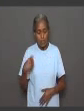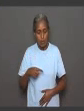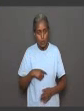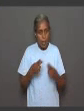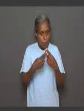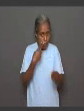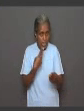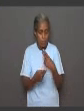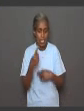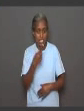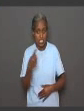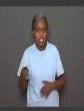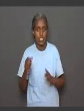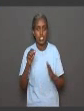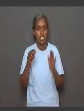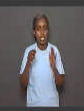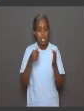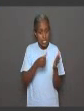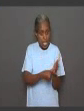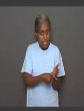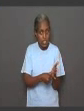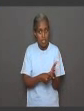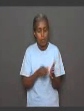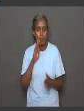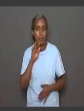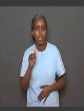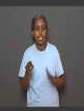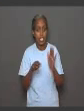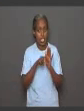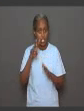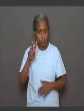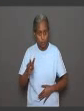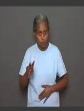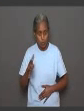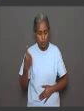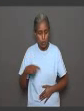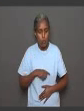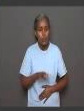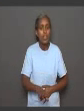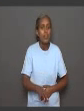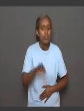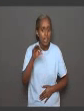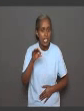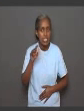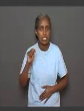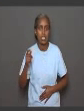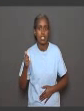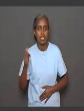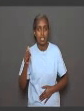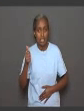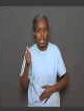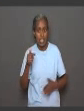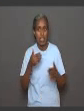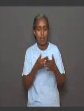If we multiply each side by -2, we find that